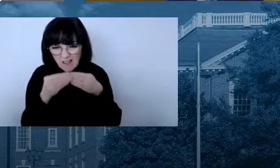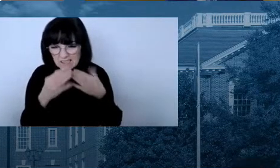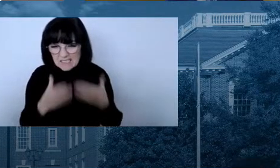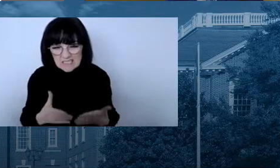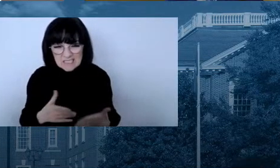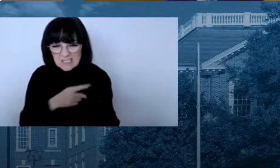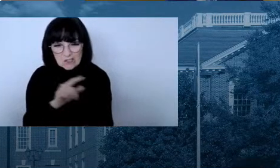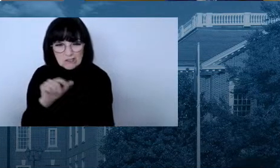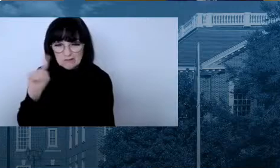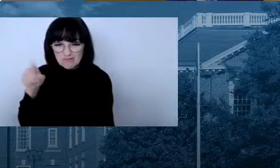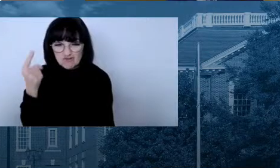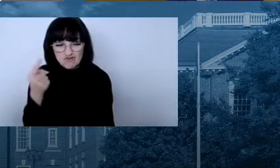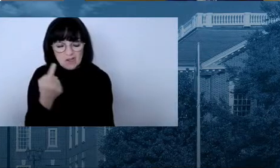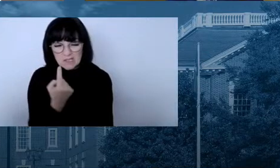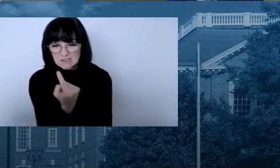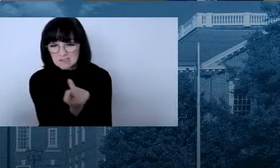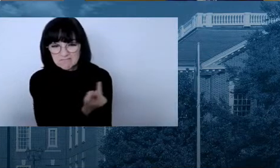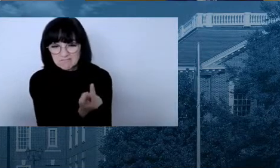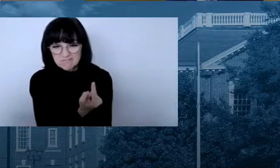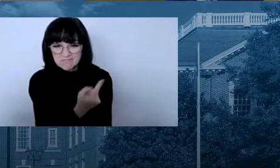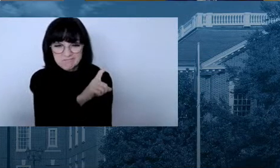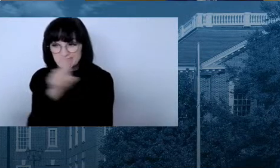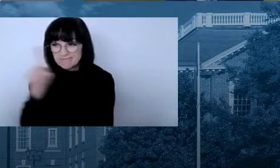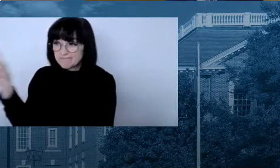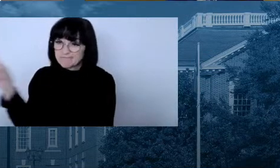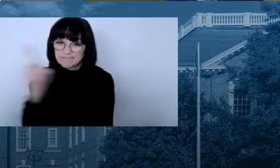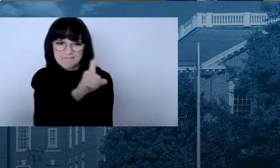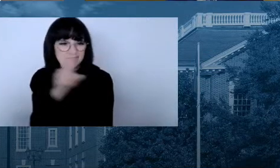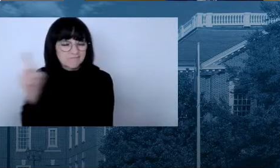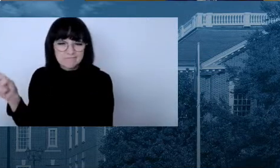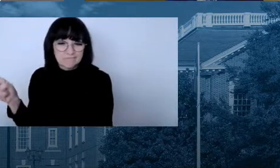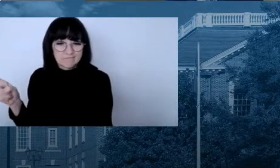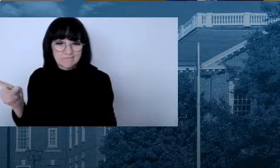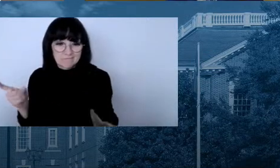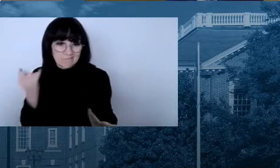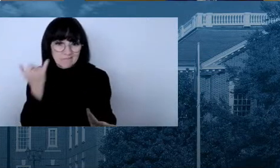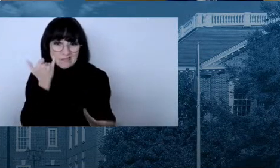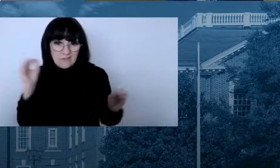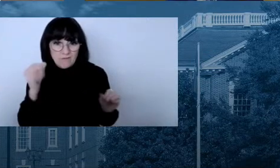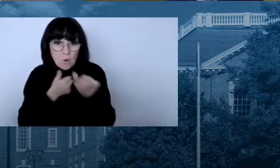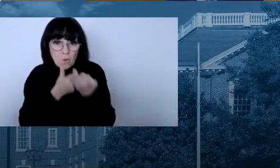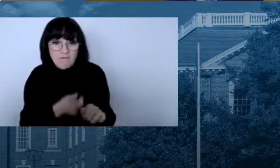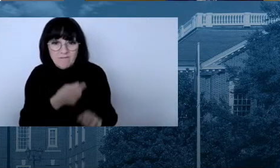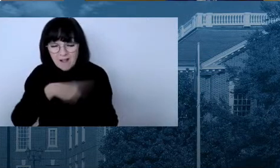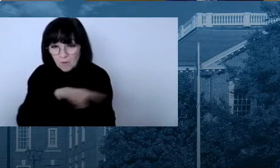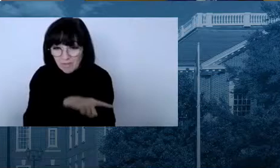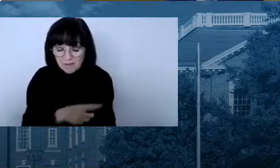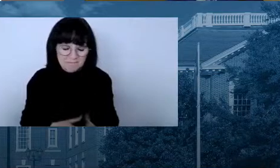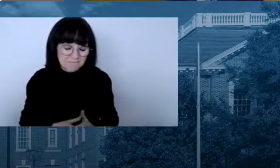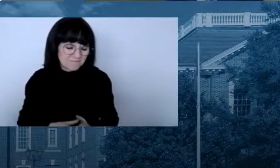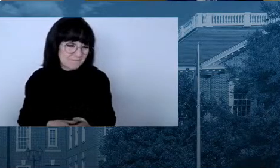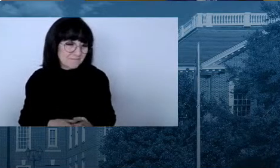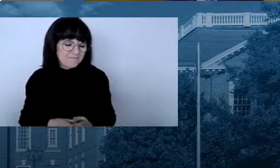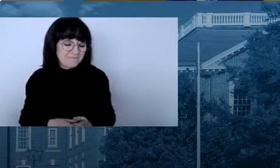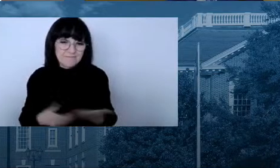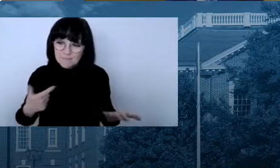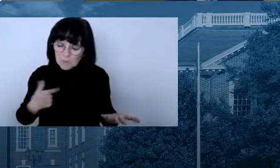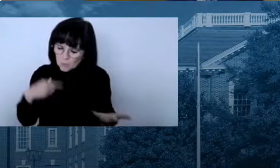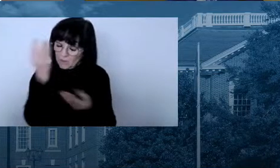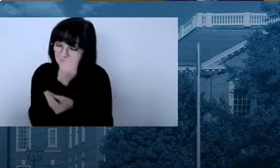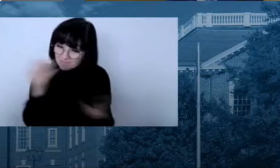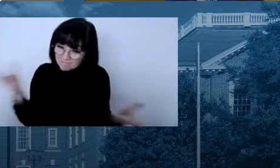leaders are not able to get people to do what they need to do, get vaccinated, wear masks, then